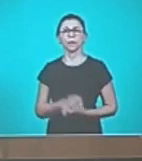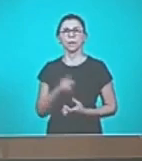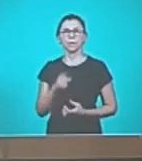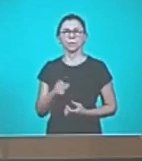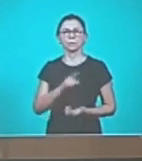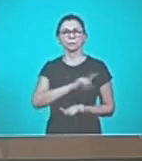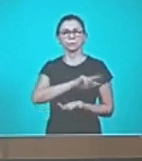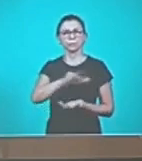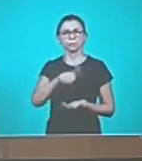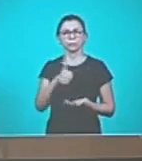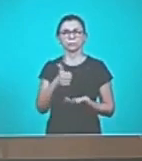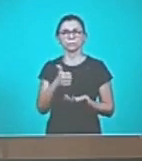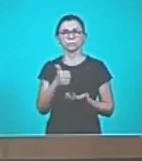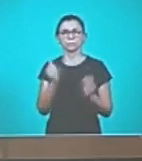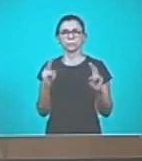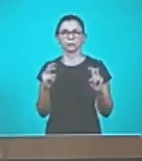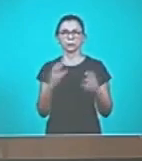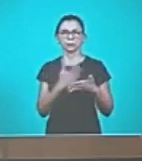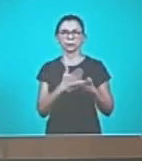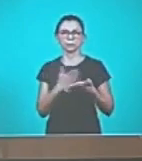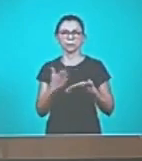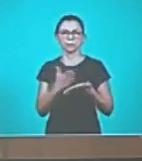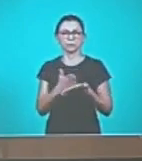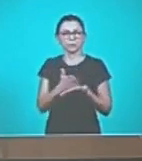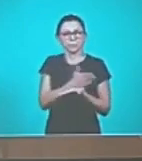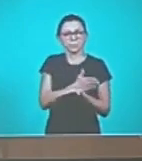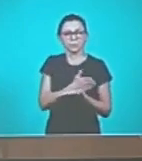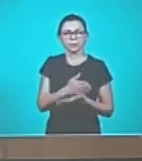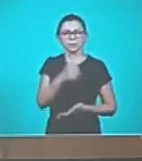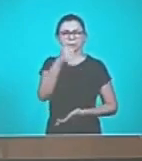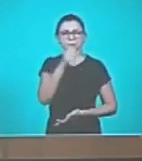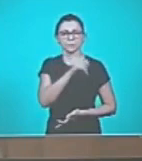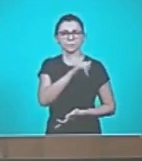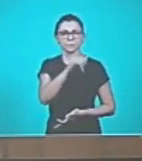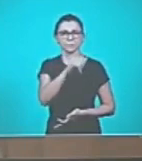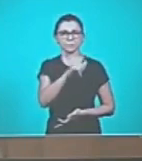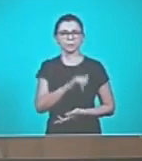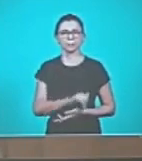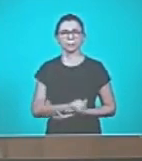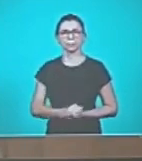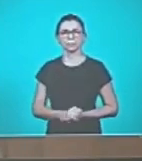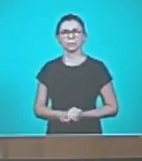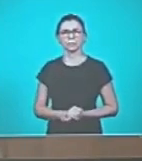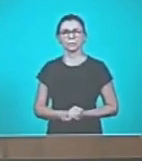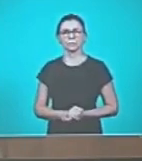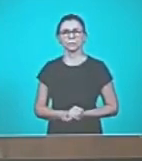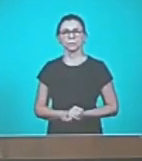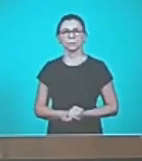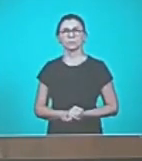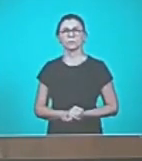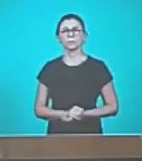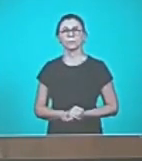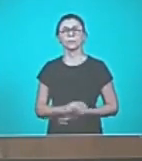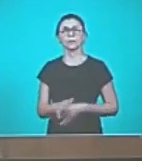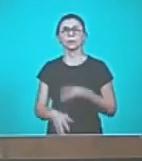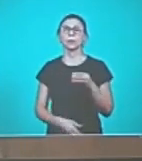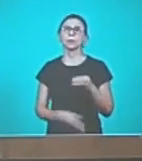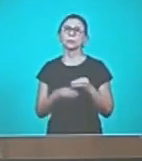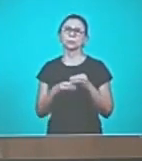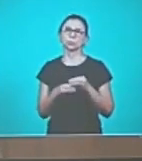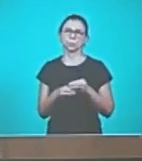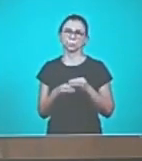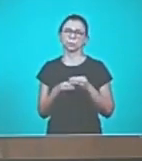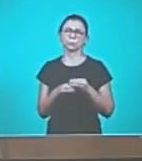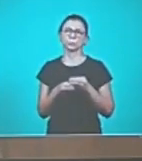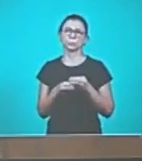divide the topics here. Firstly, I'm going to take the opportunity to tell the brethren